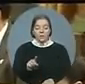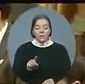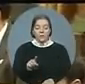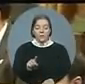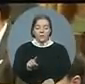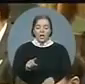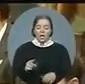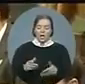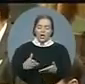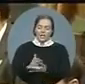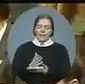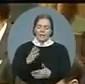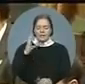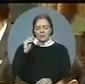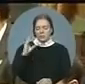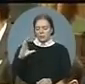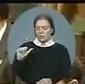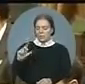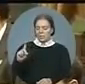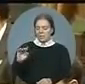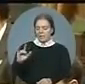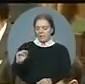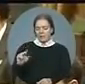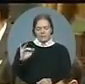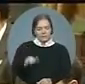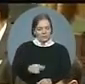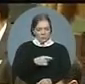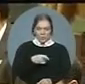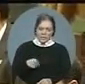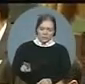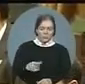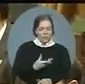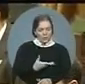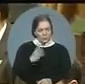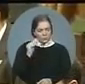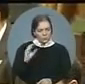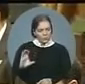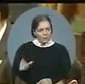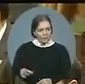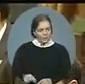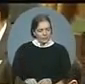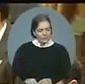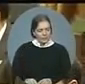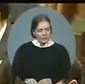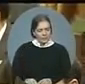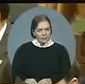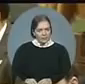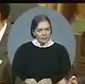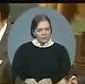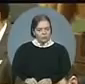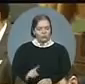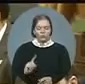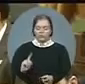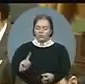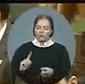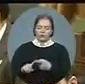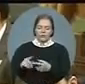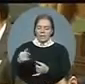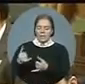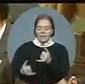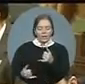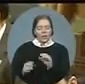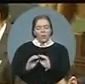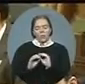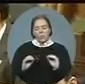stated when he was alive on the very day that we're talking about that no such offer was made. The insult to the integrity of our